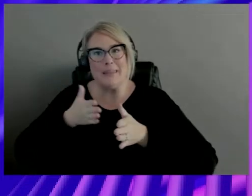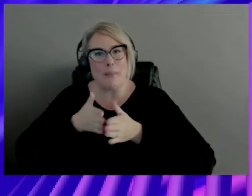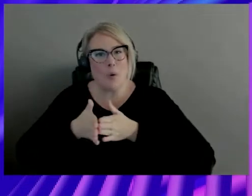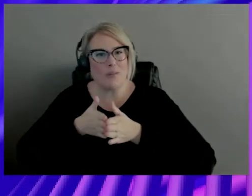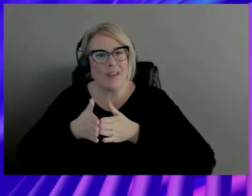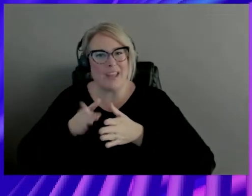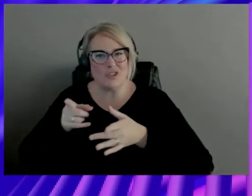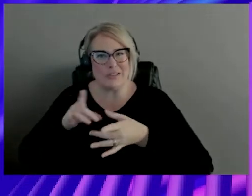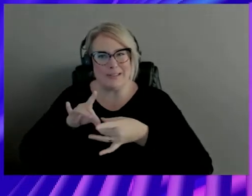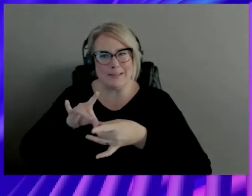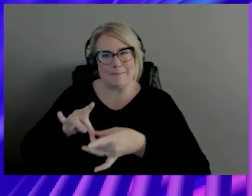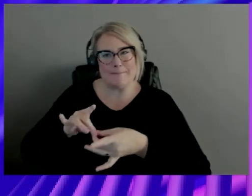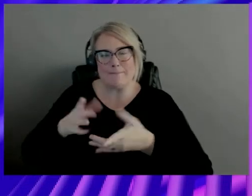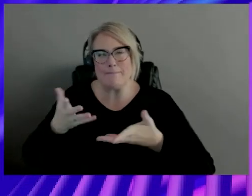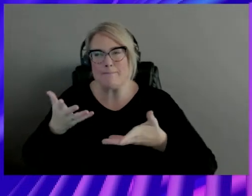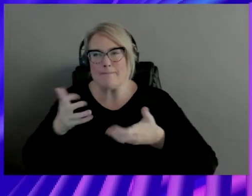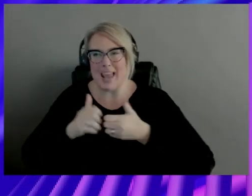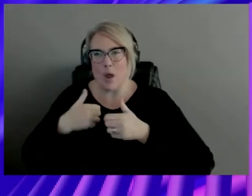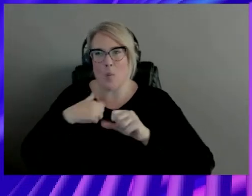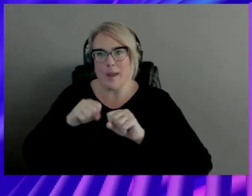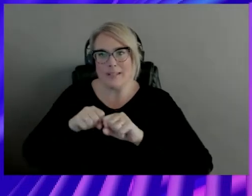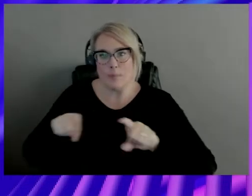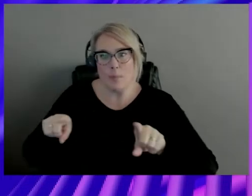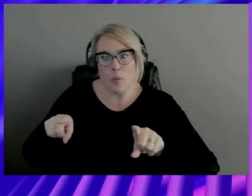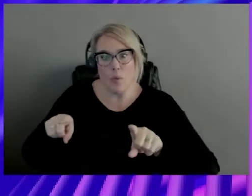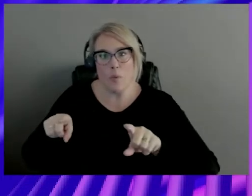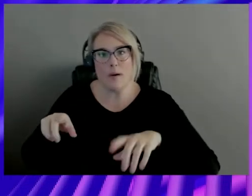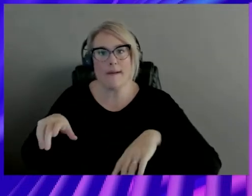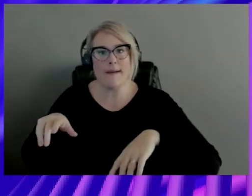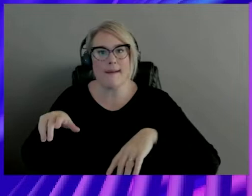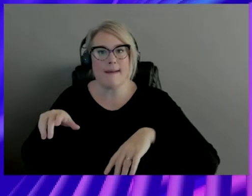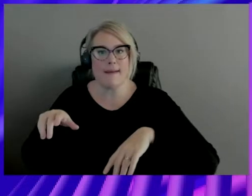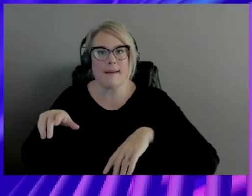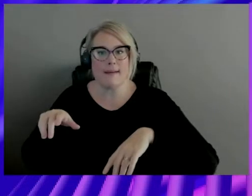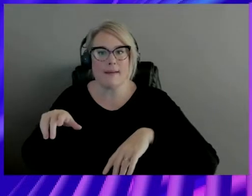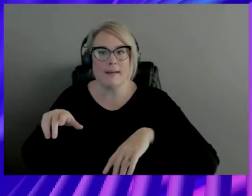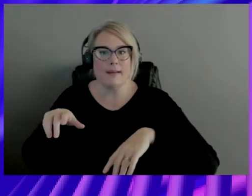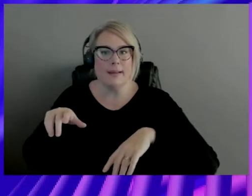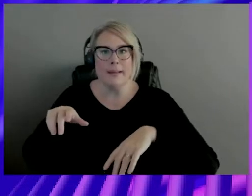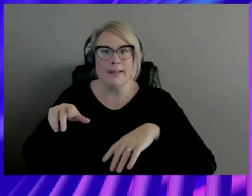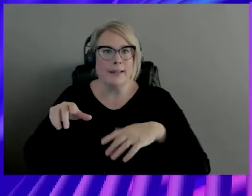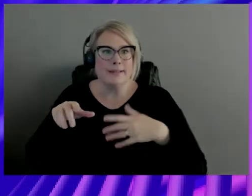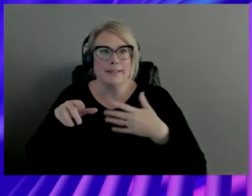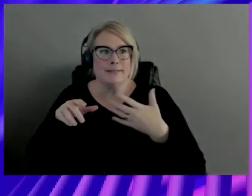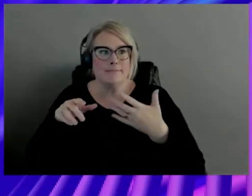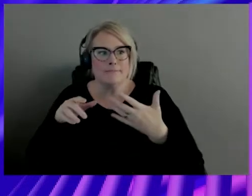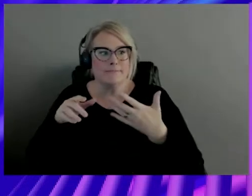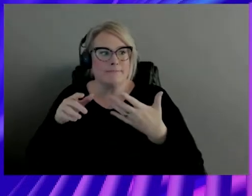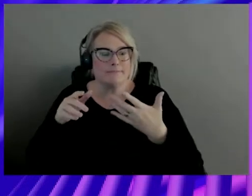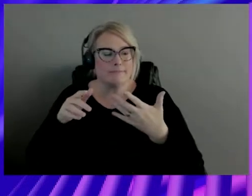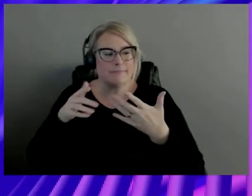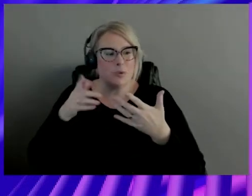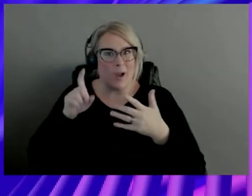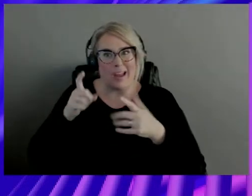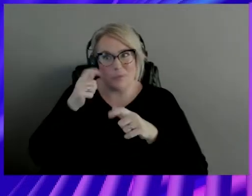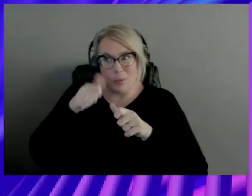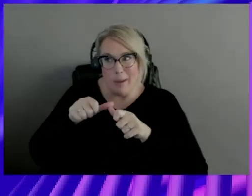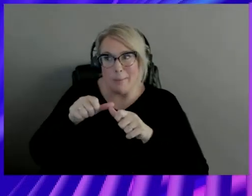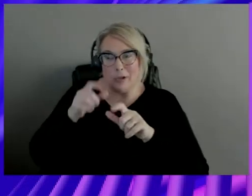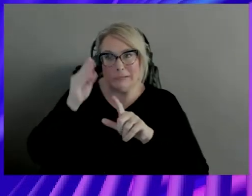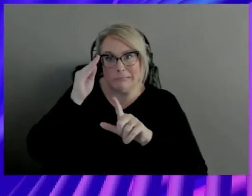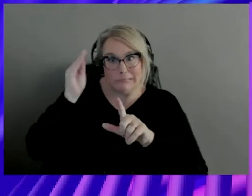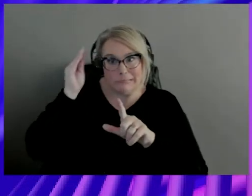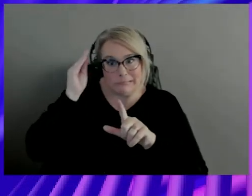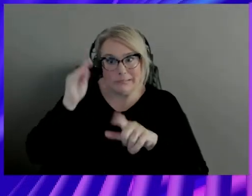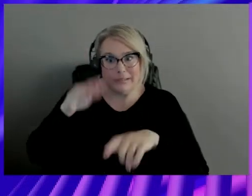around, like, how do I deploy this, in a non-interactive way? You definitely had to take into account that -- silent